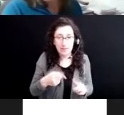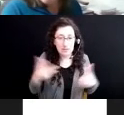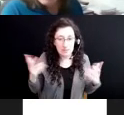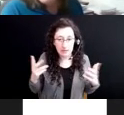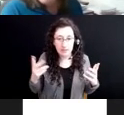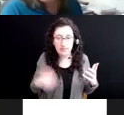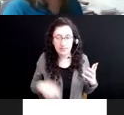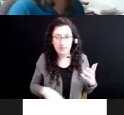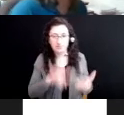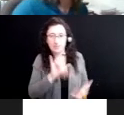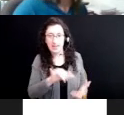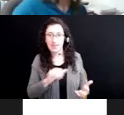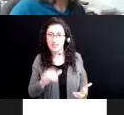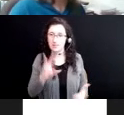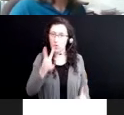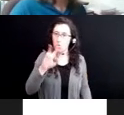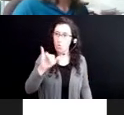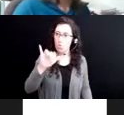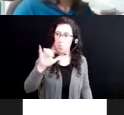that's wildlife habitat.